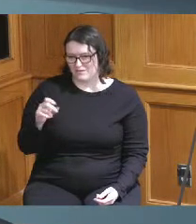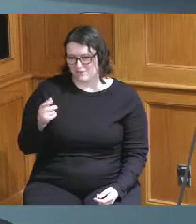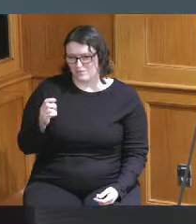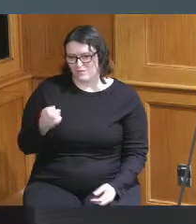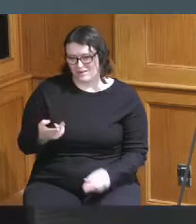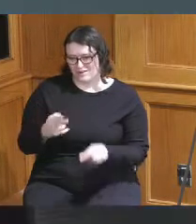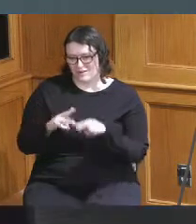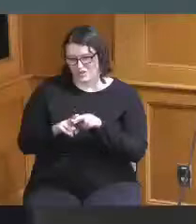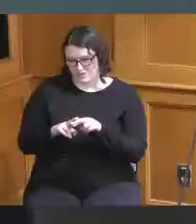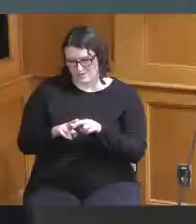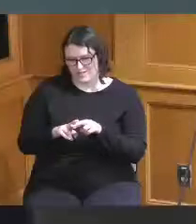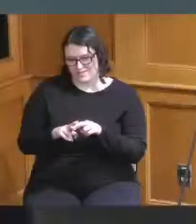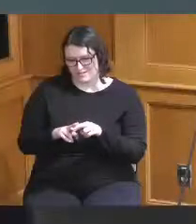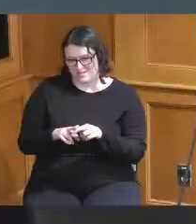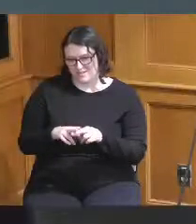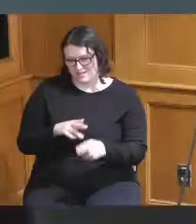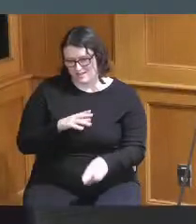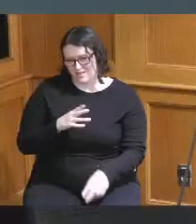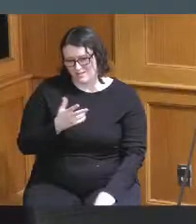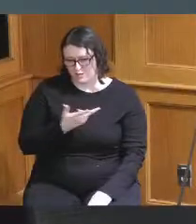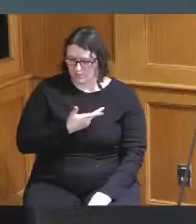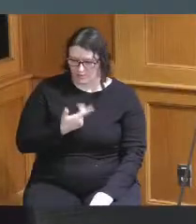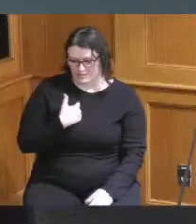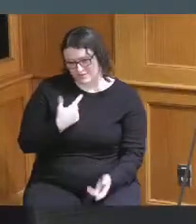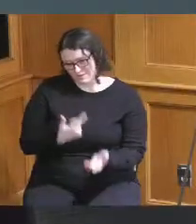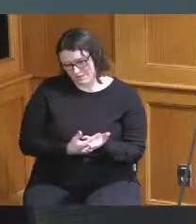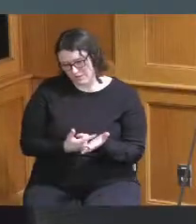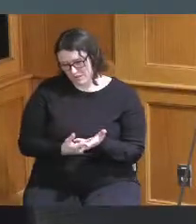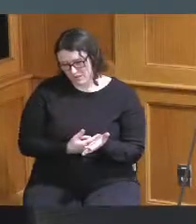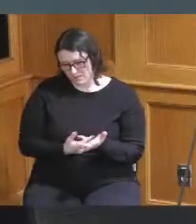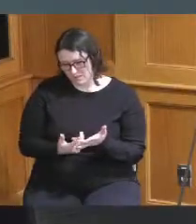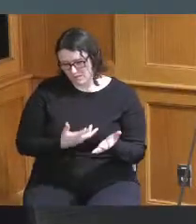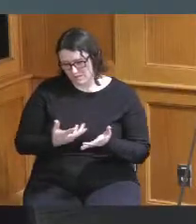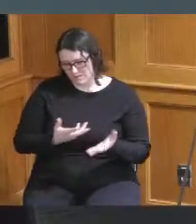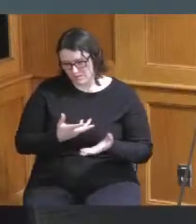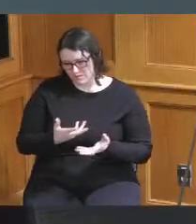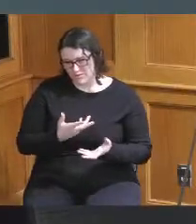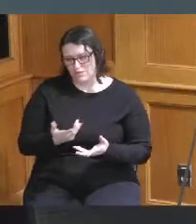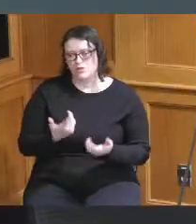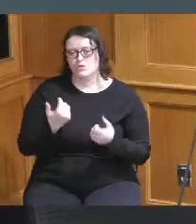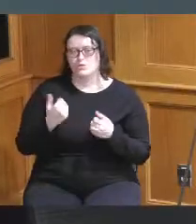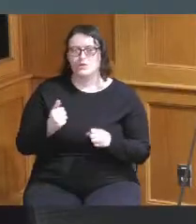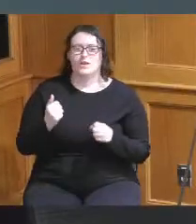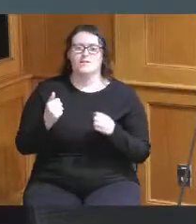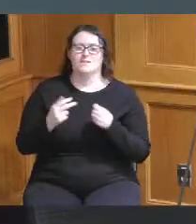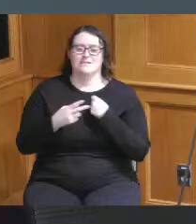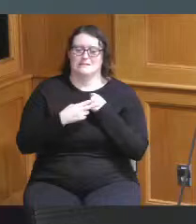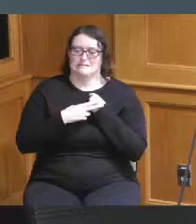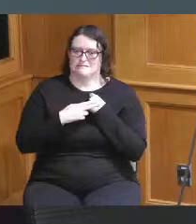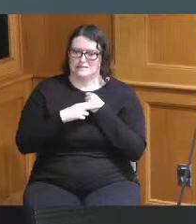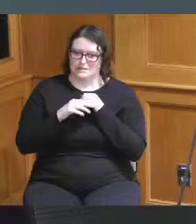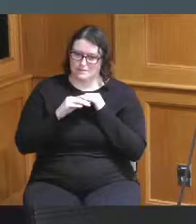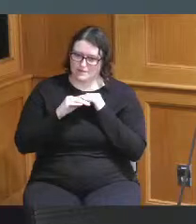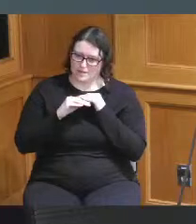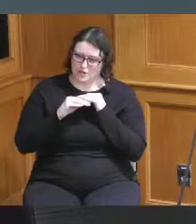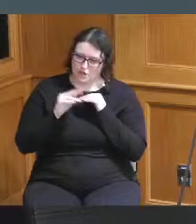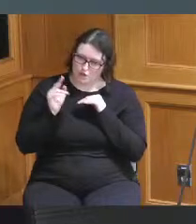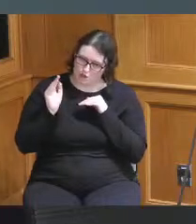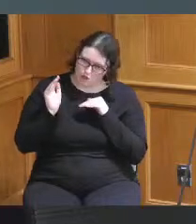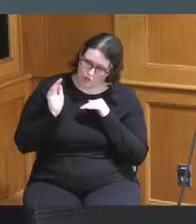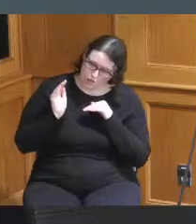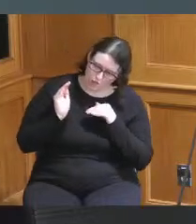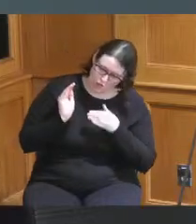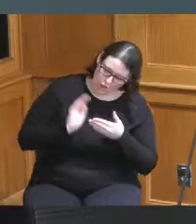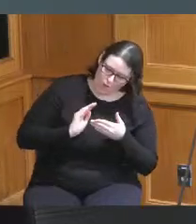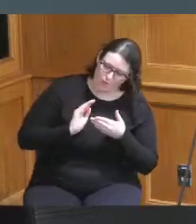increase, and the commissioners have talked back and forth about trying to keep the rate increase as low as possible.